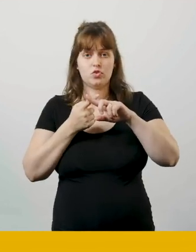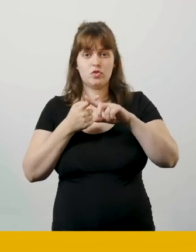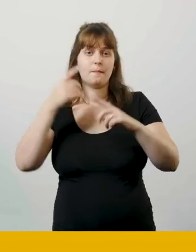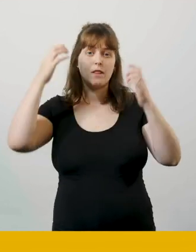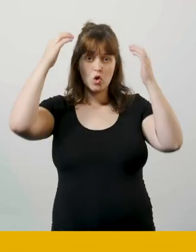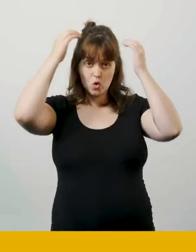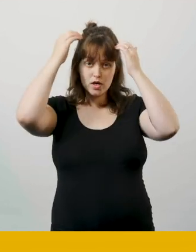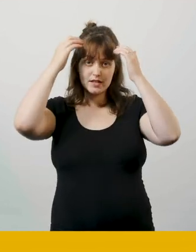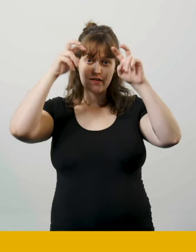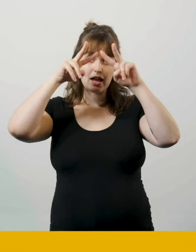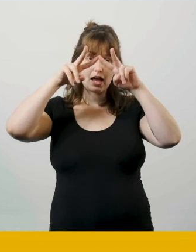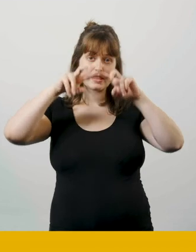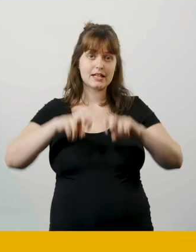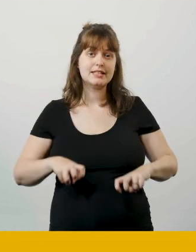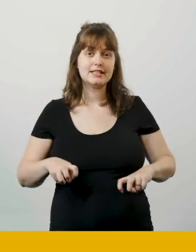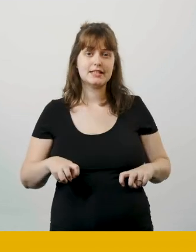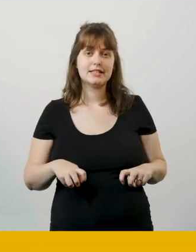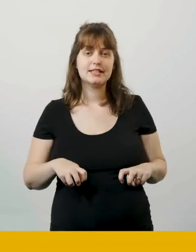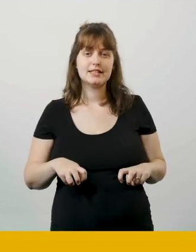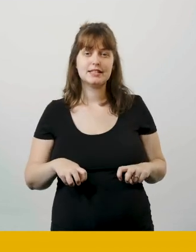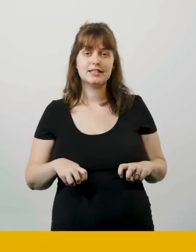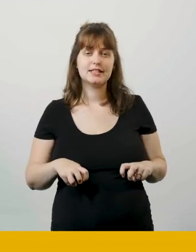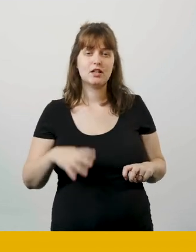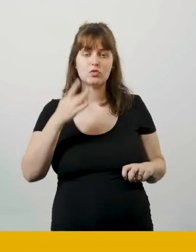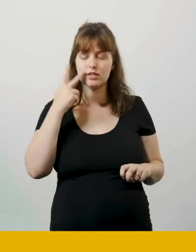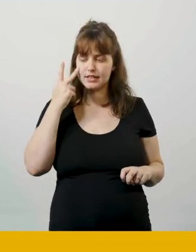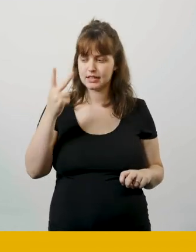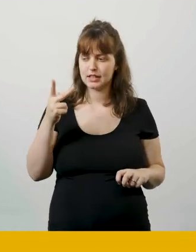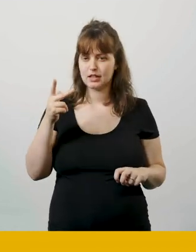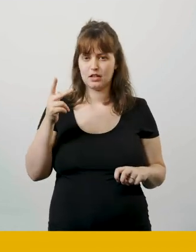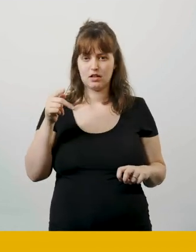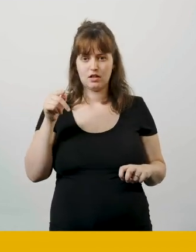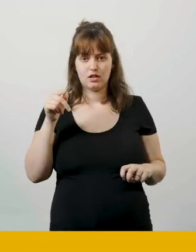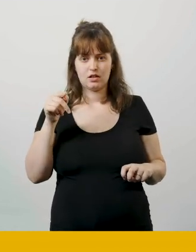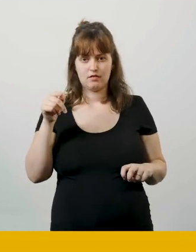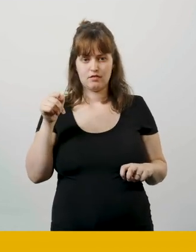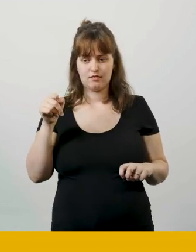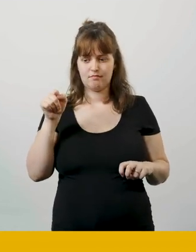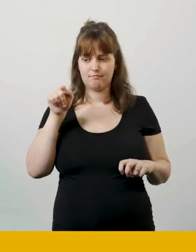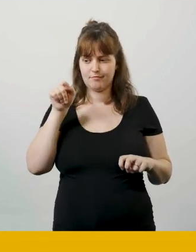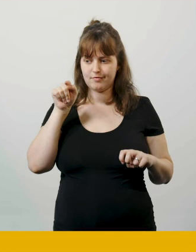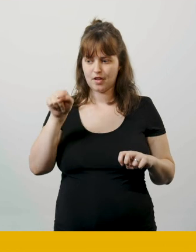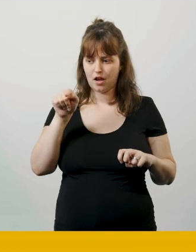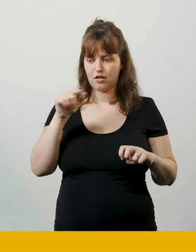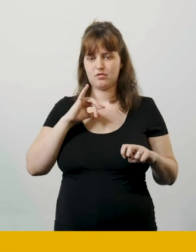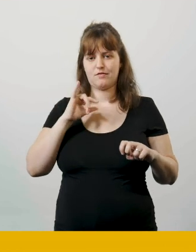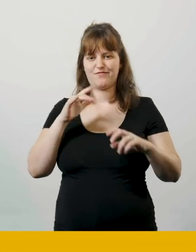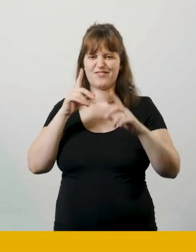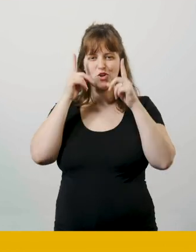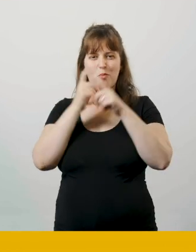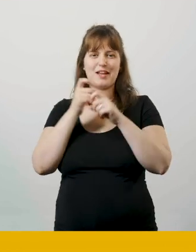cognitive analysis to complex themes as language for